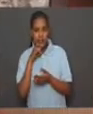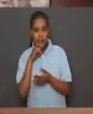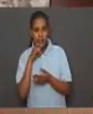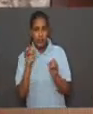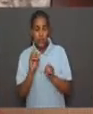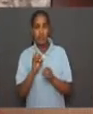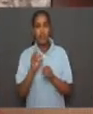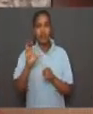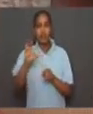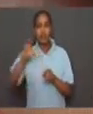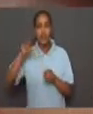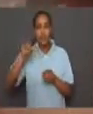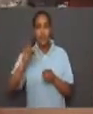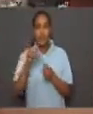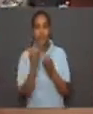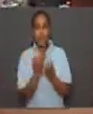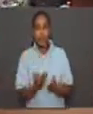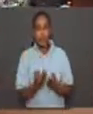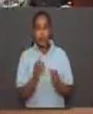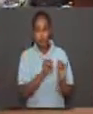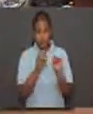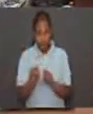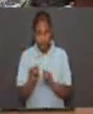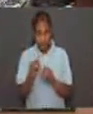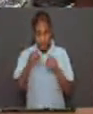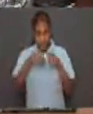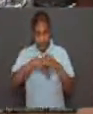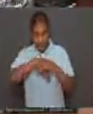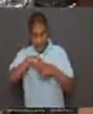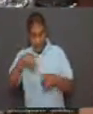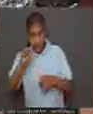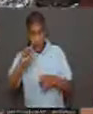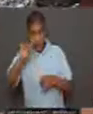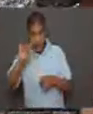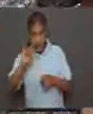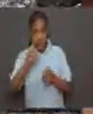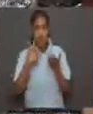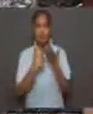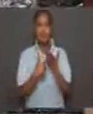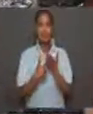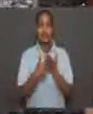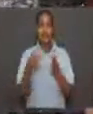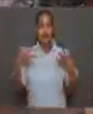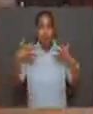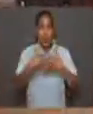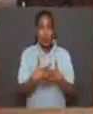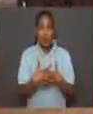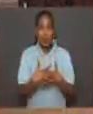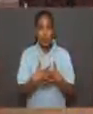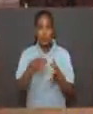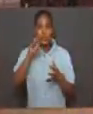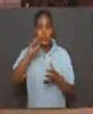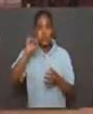non-crystalline form. In order to extract silicon from these compounds,